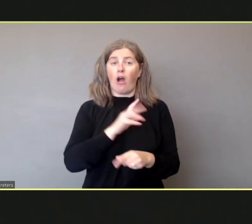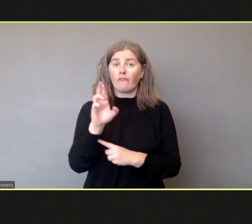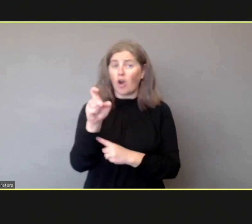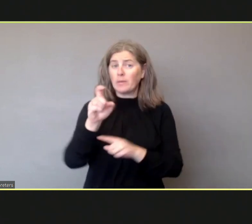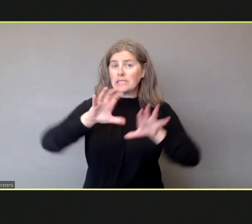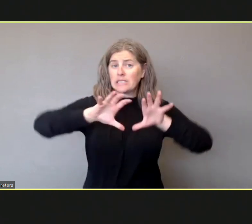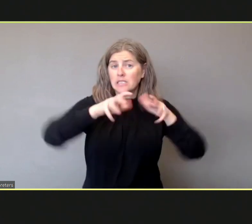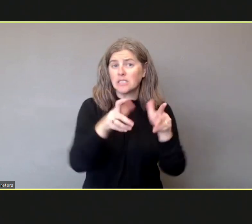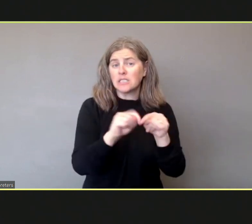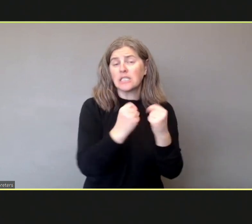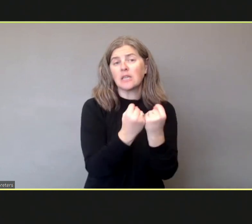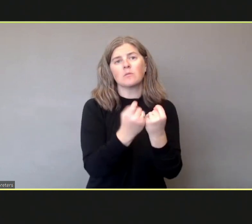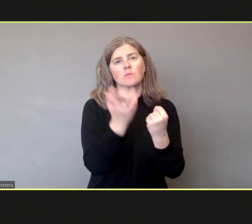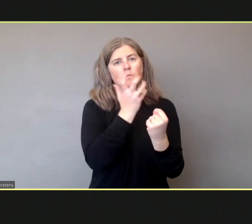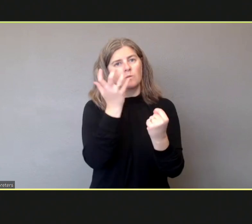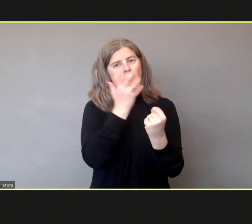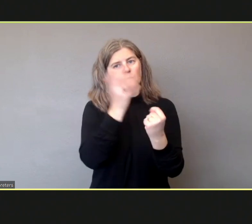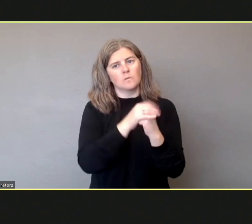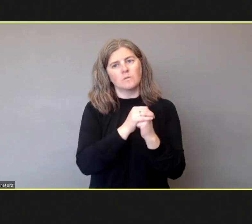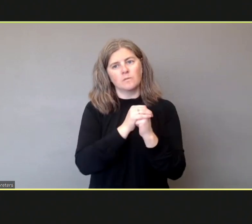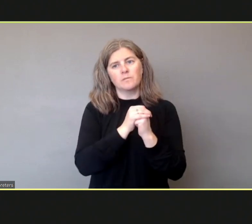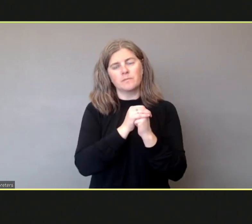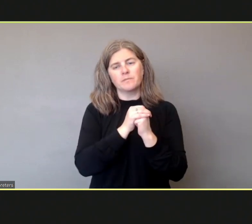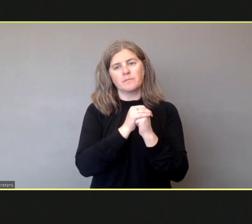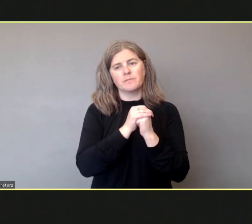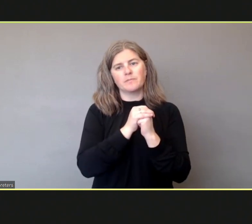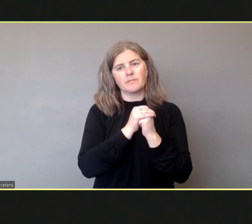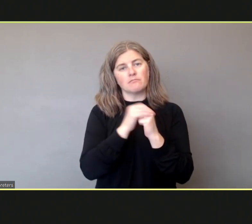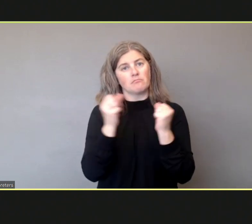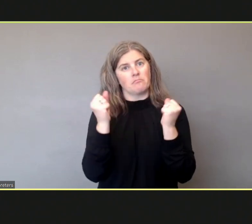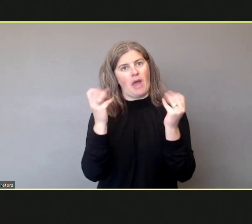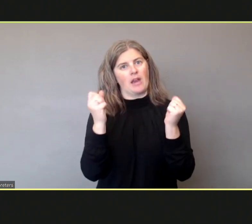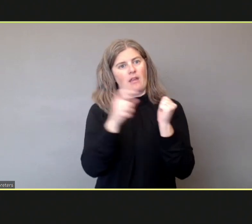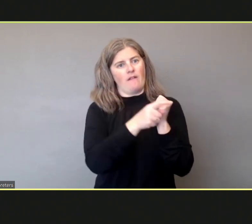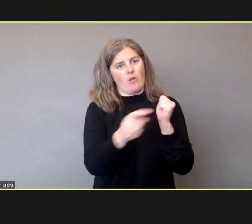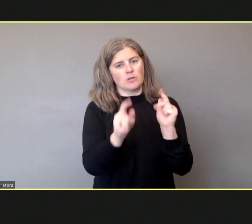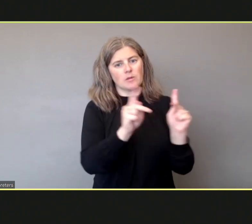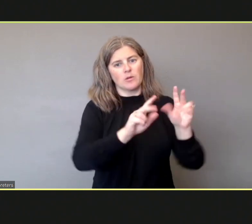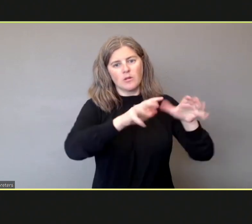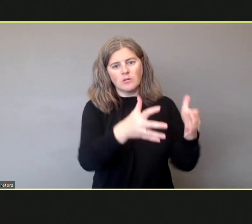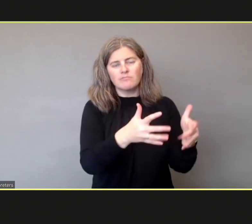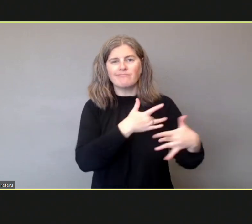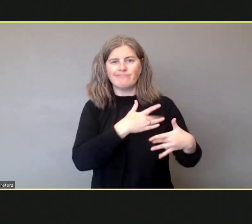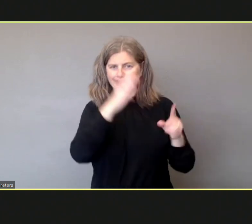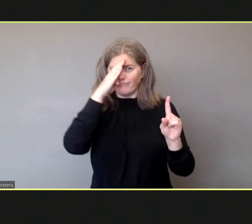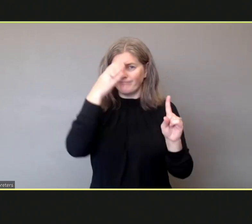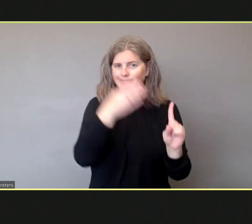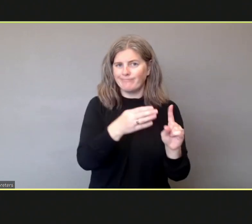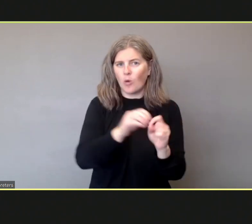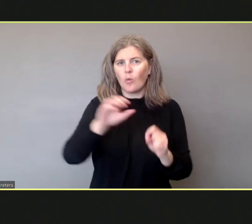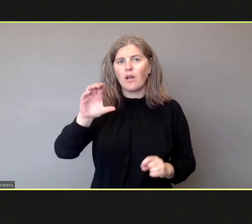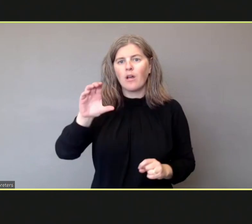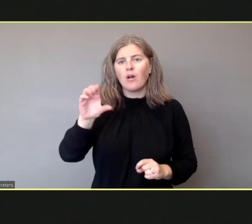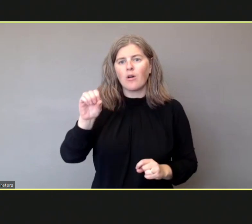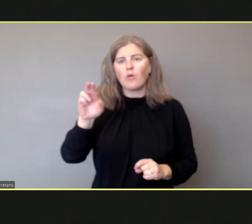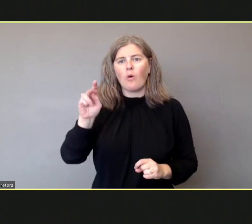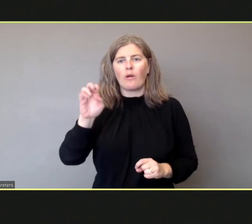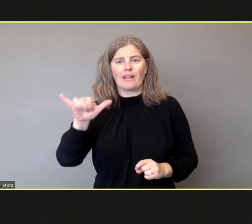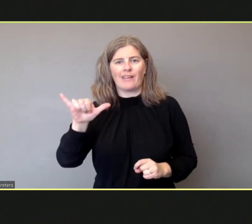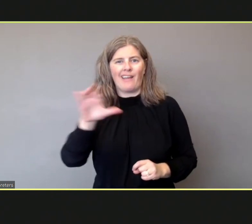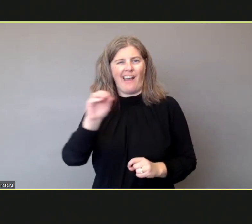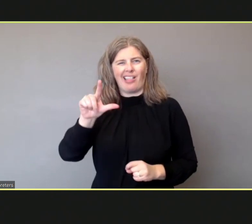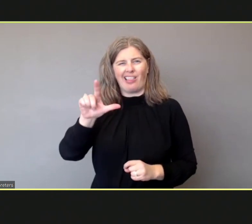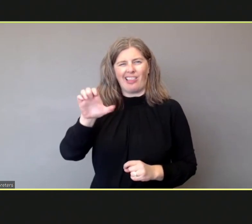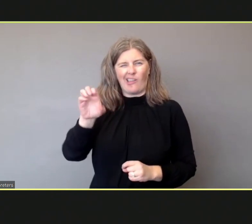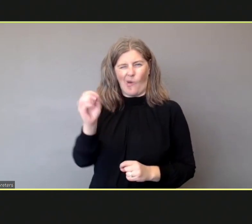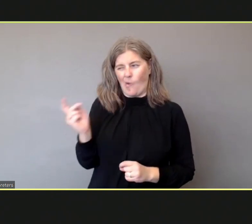been, and there are a number of them. I work mainly with Courtney and Leo, but they've really